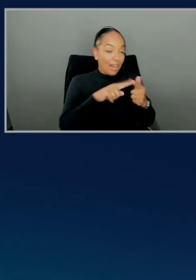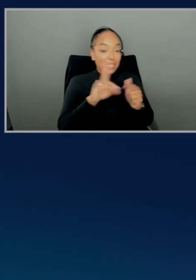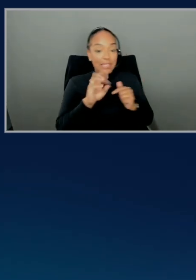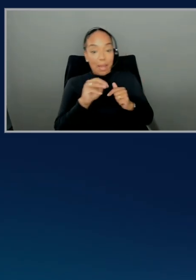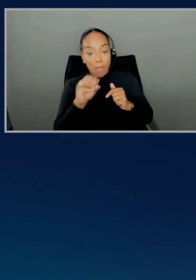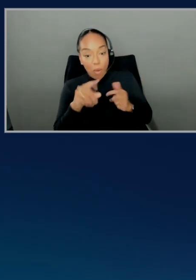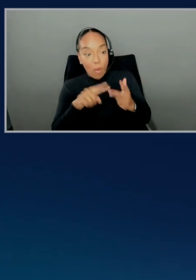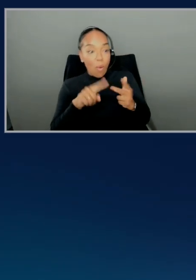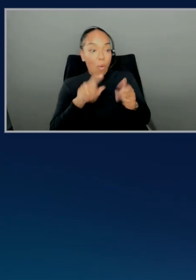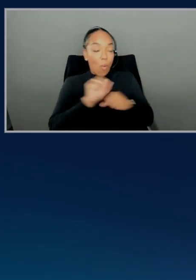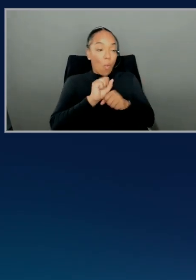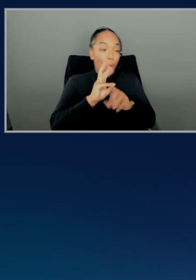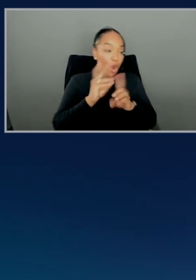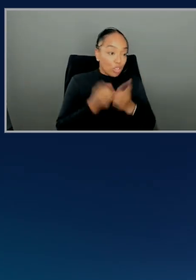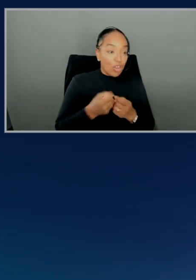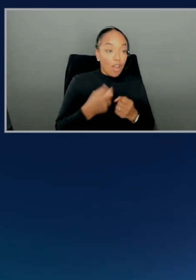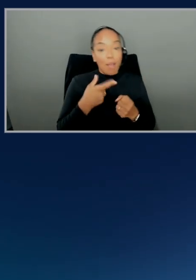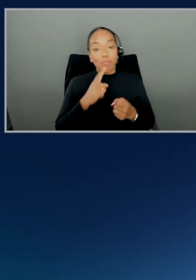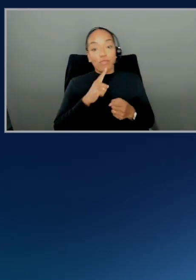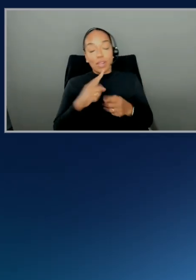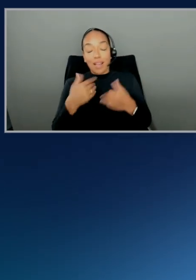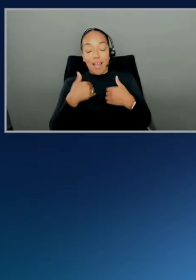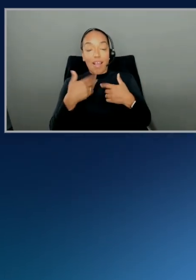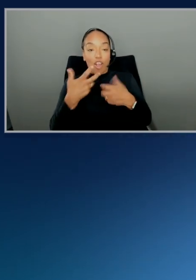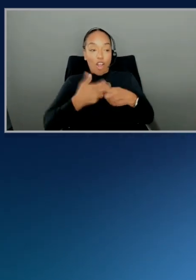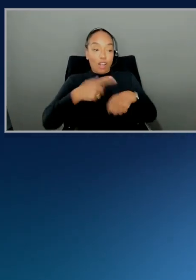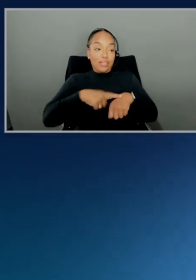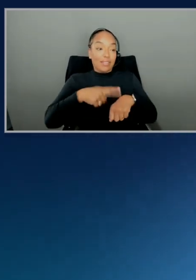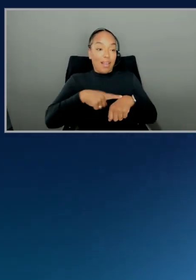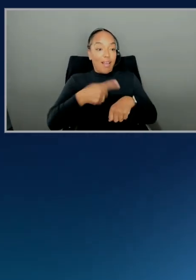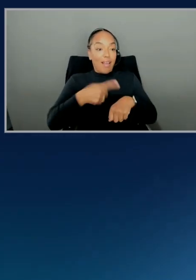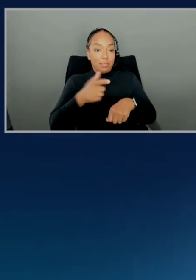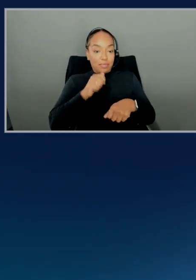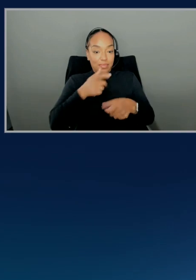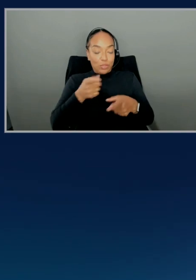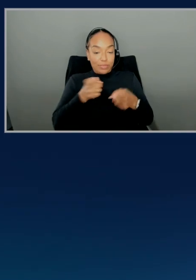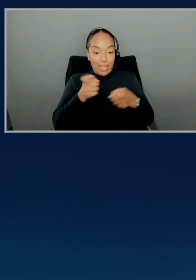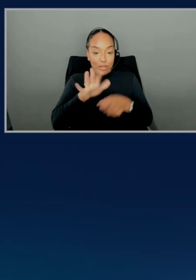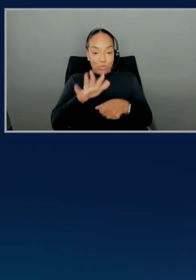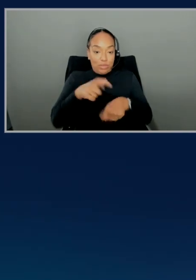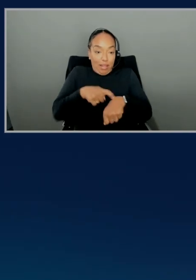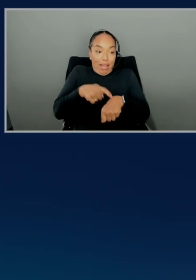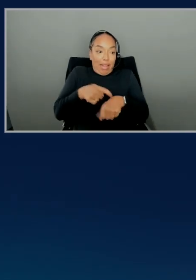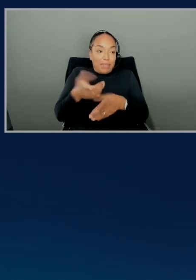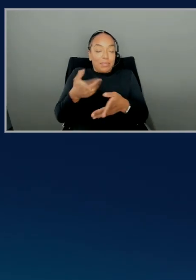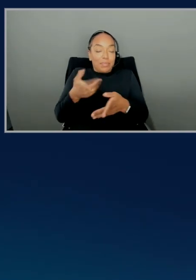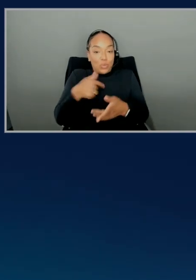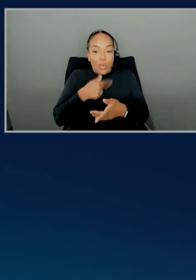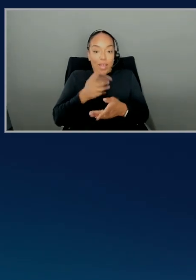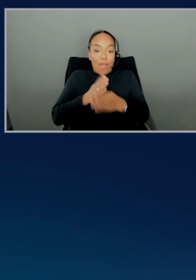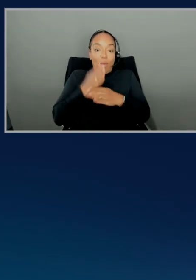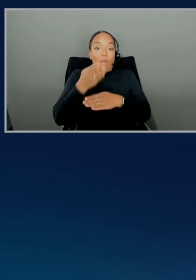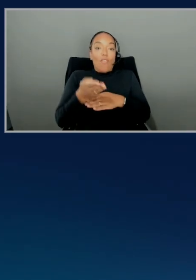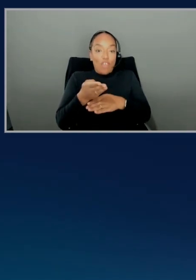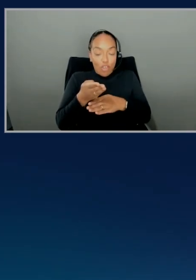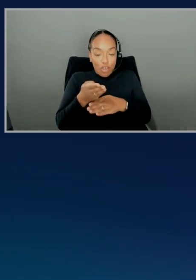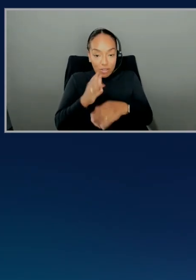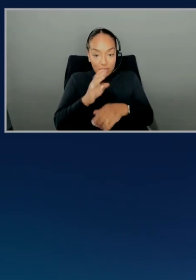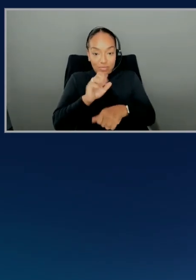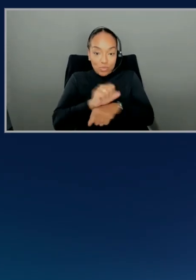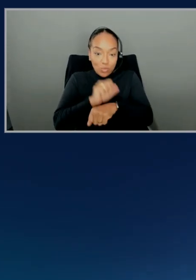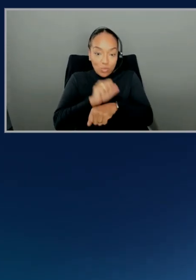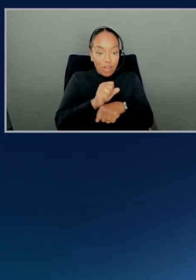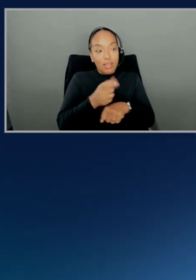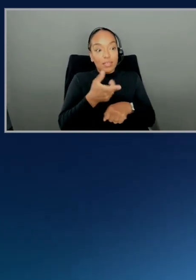gets very difficult to get that time back because we feel the need to be over-indexing on owning everything and having our fingers on it. But it